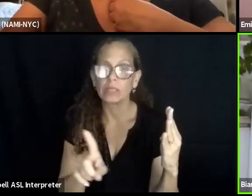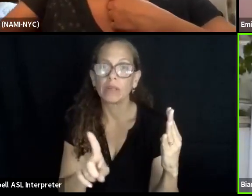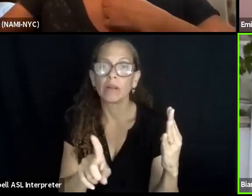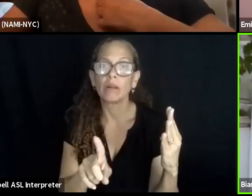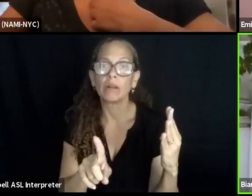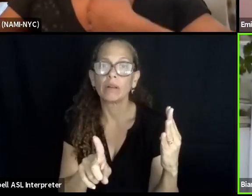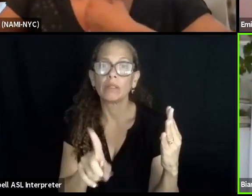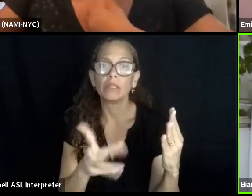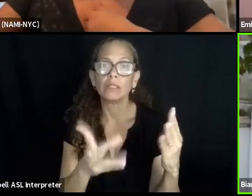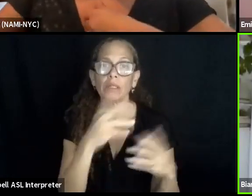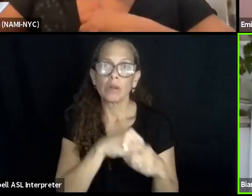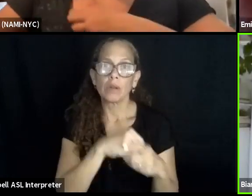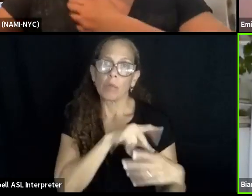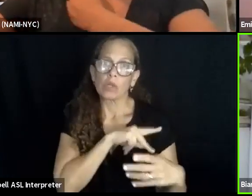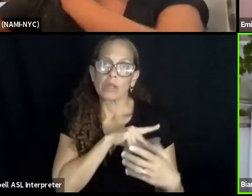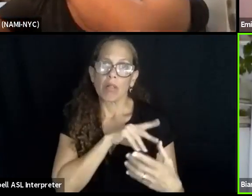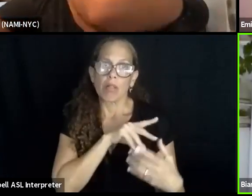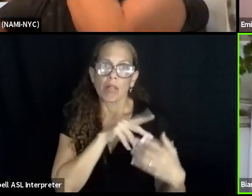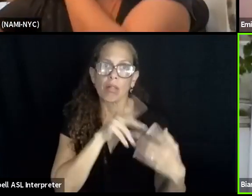interpersonal effectiveness.